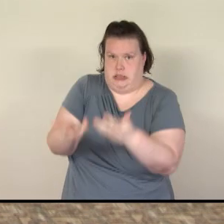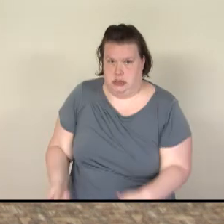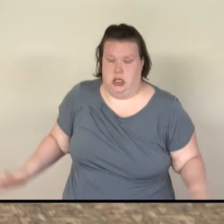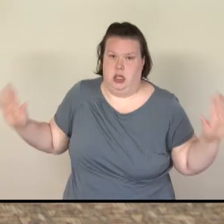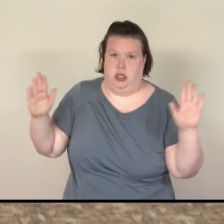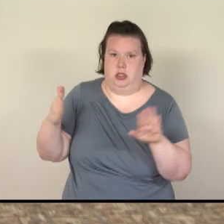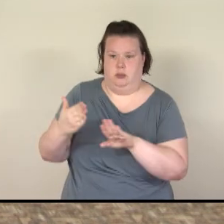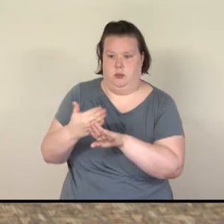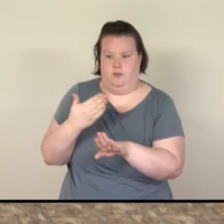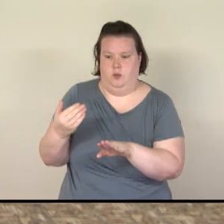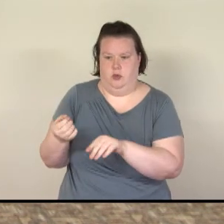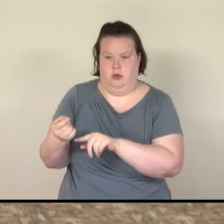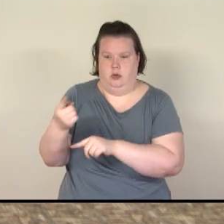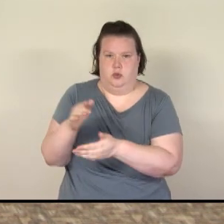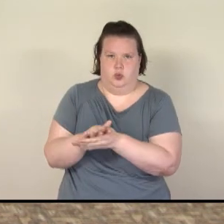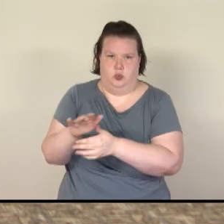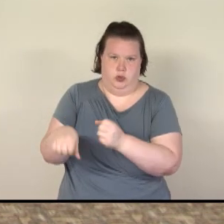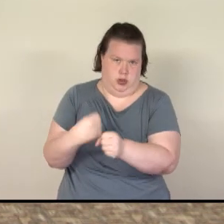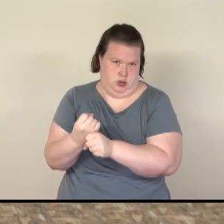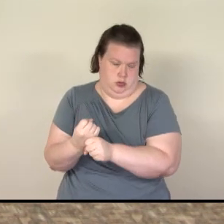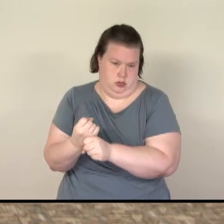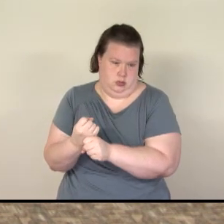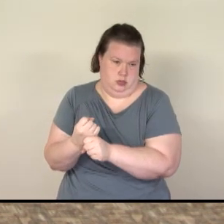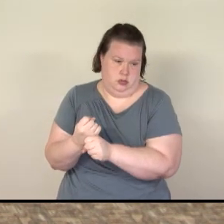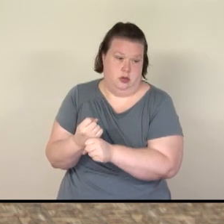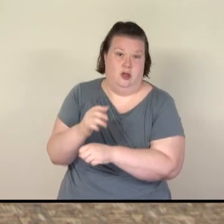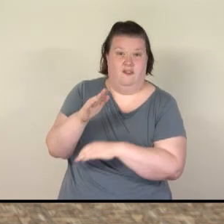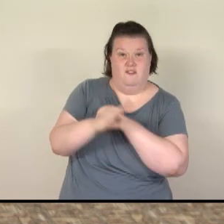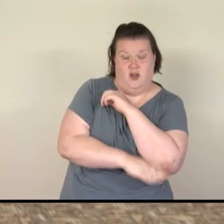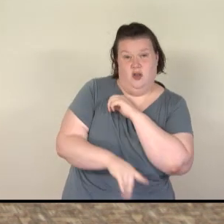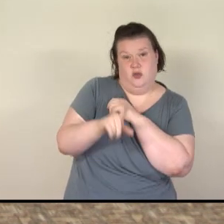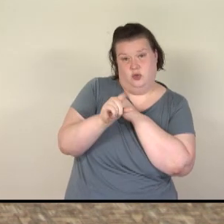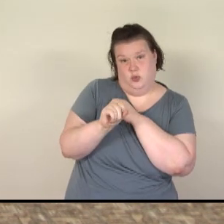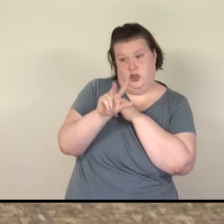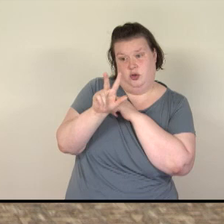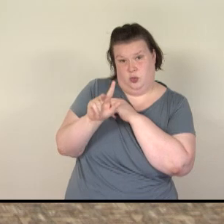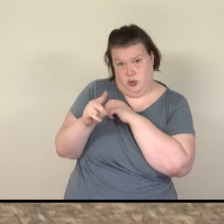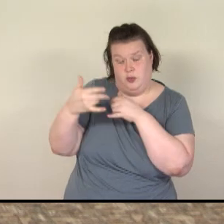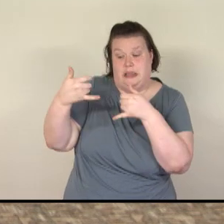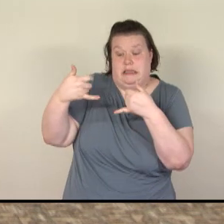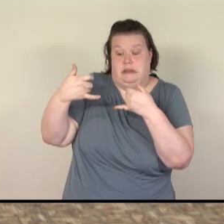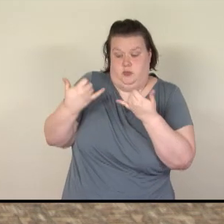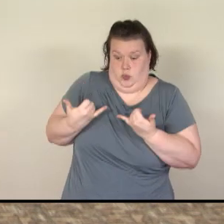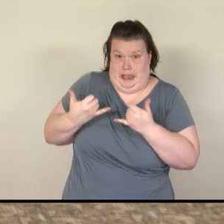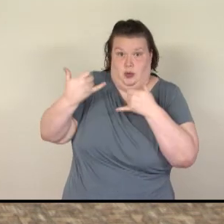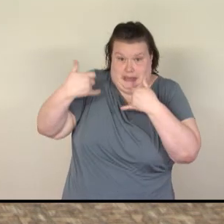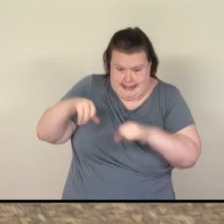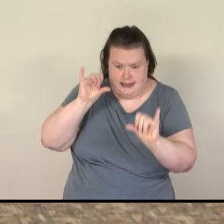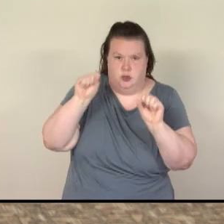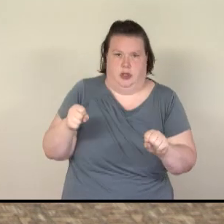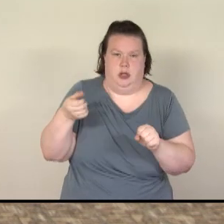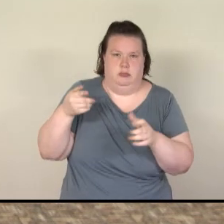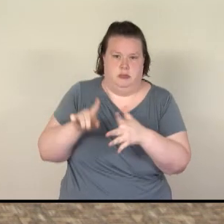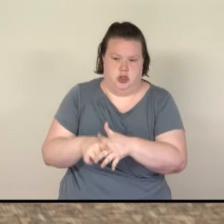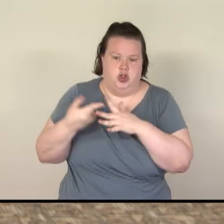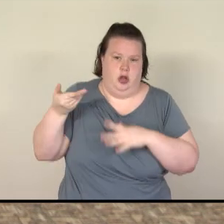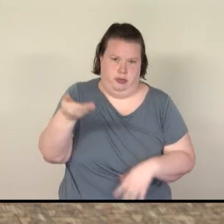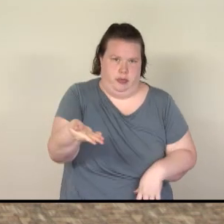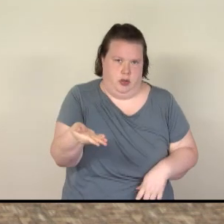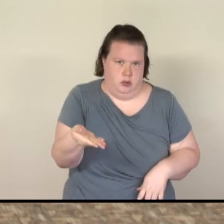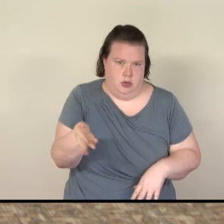that the students and teachers will still be able to start the fall of 2023 in this building as of right now. Yes. I